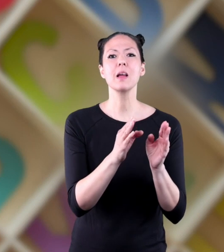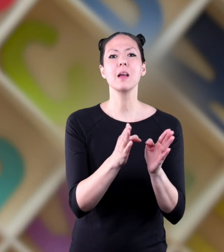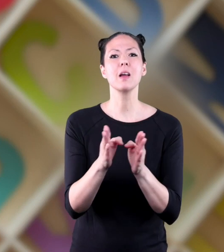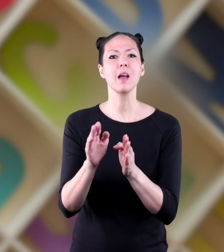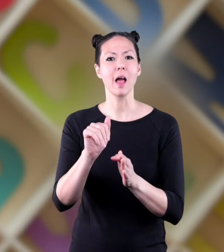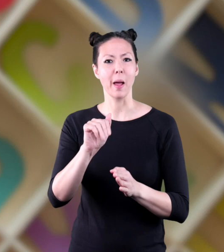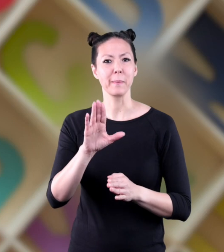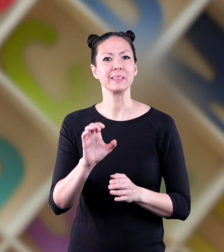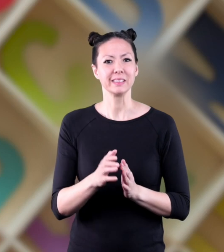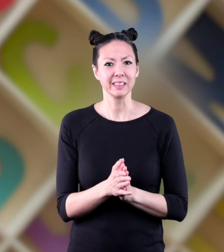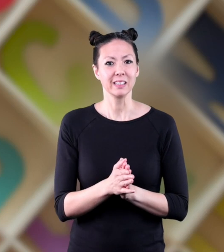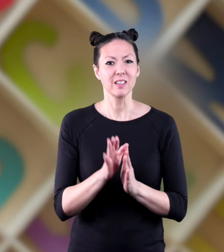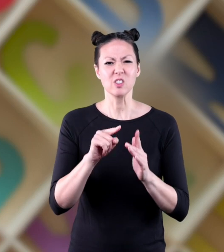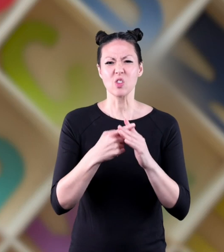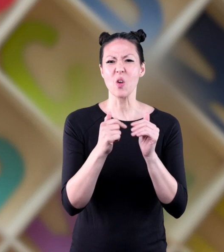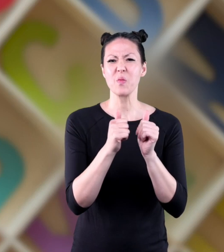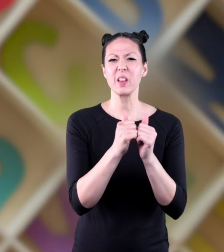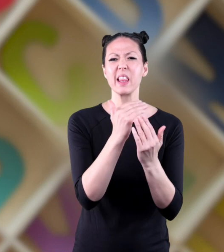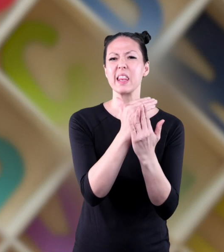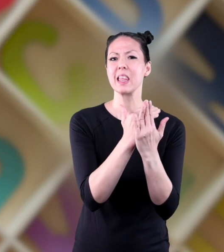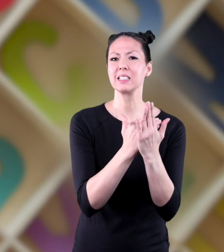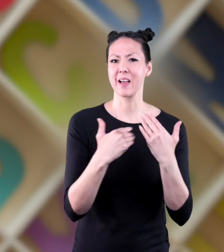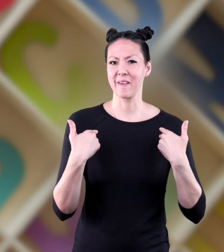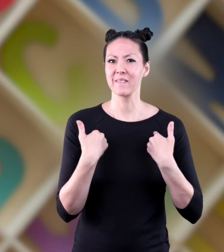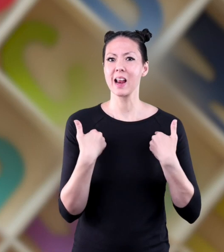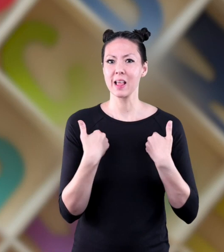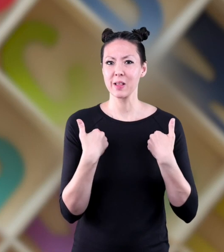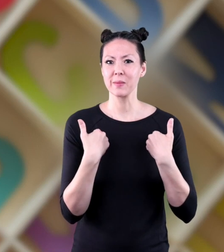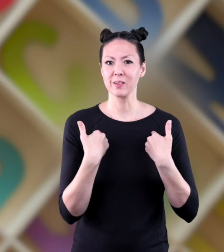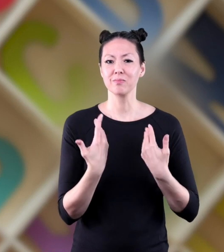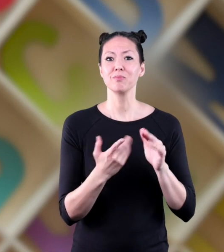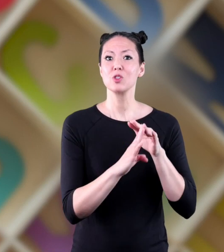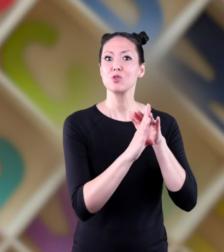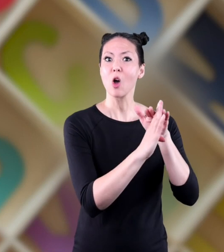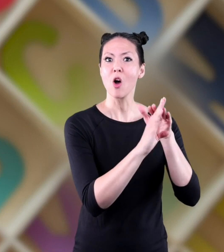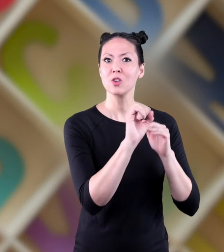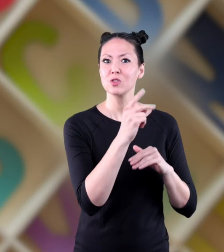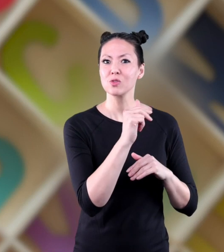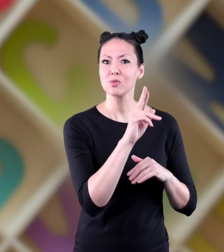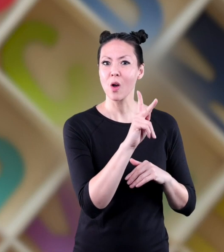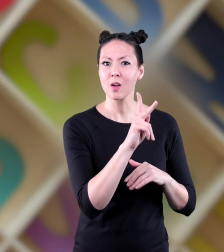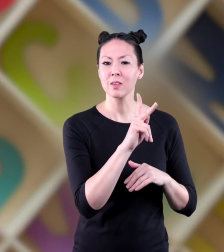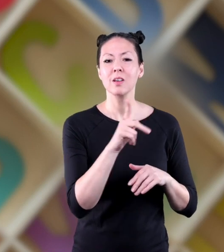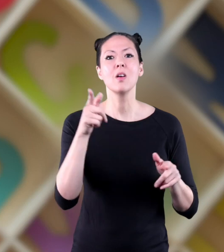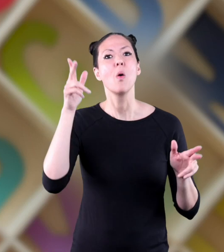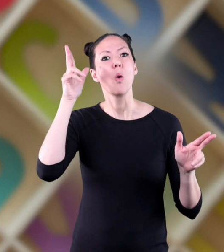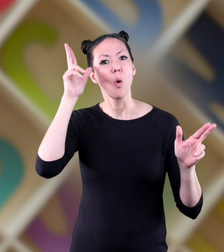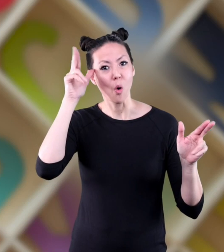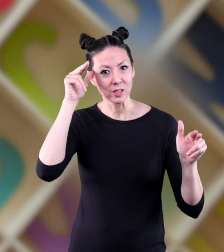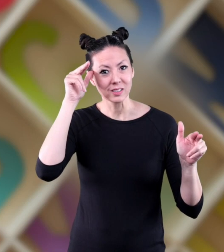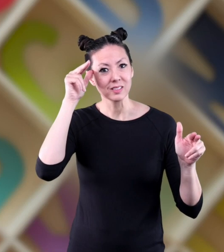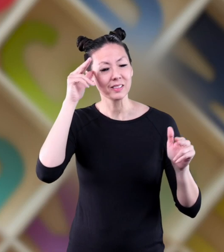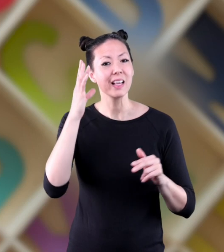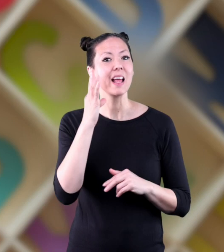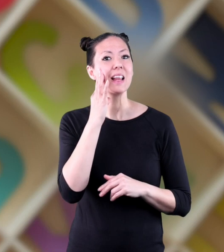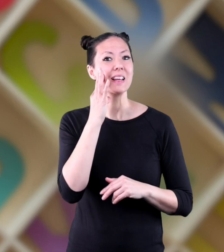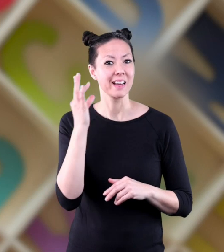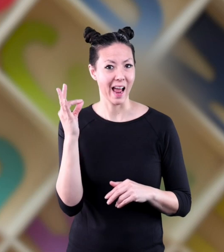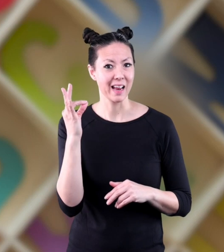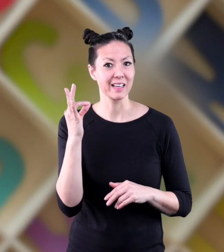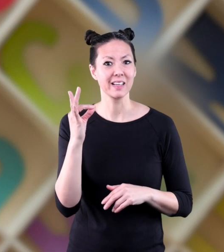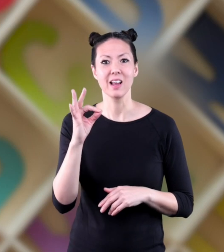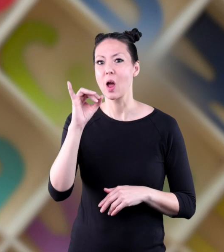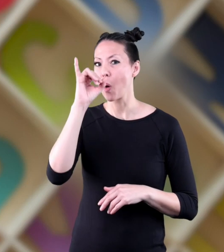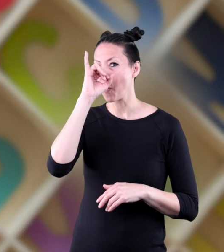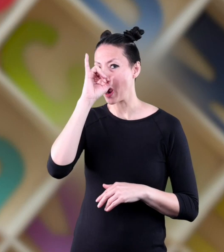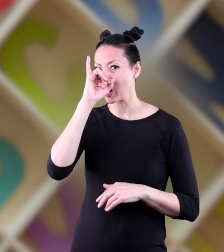order. But let's start with this list of animals. Shark, horse, cat,